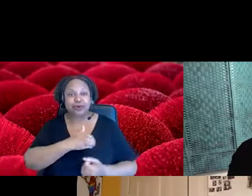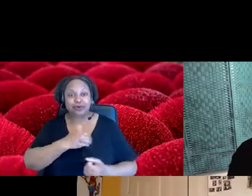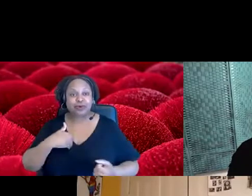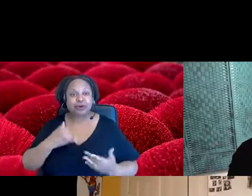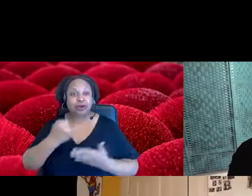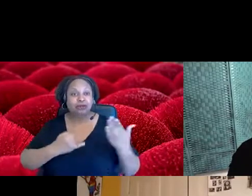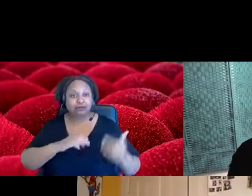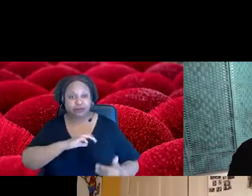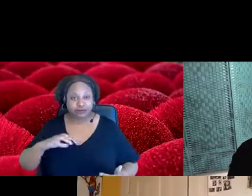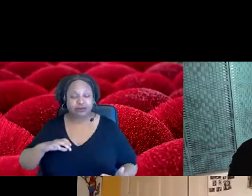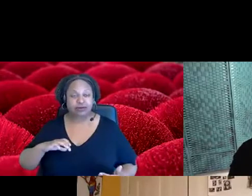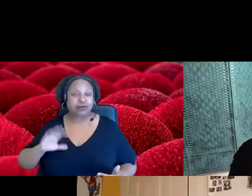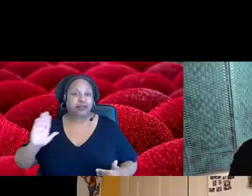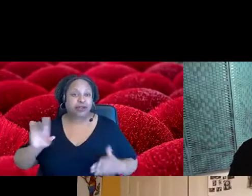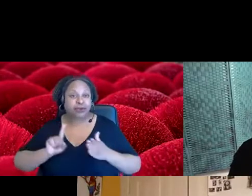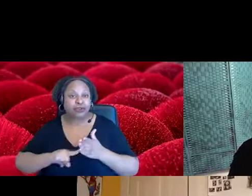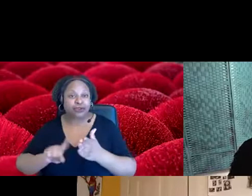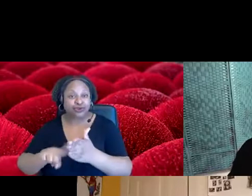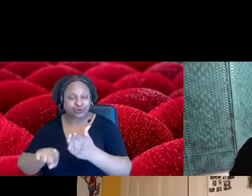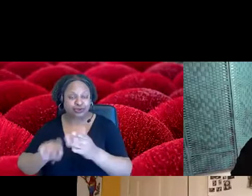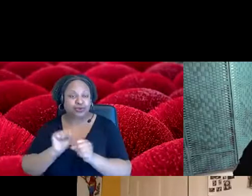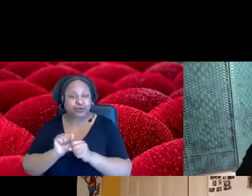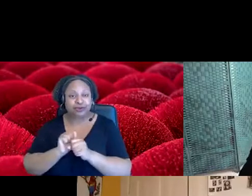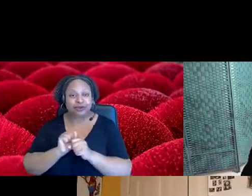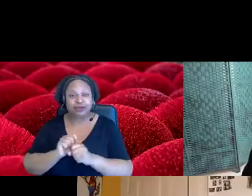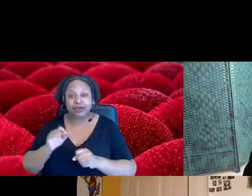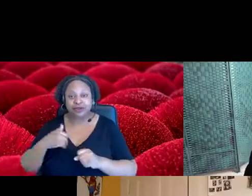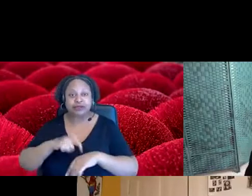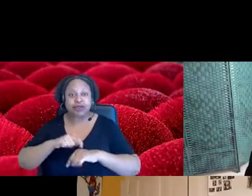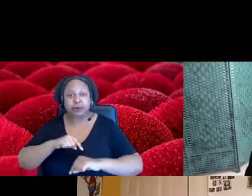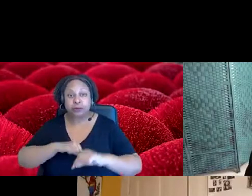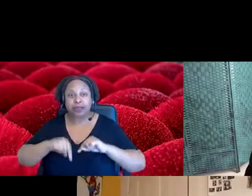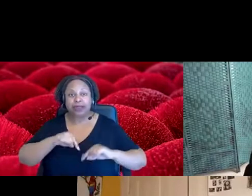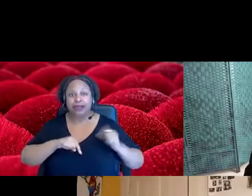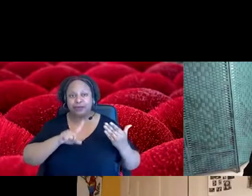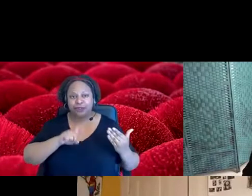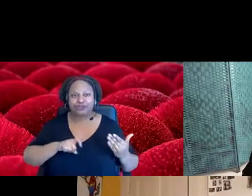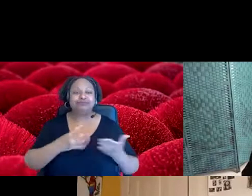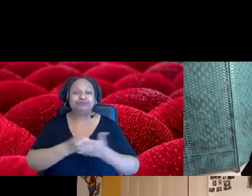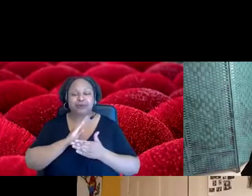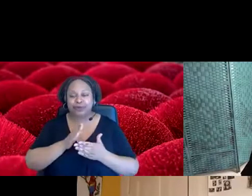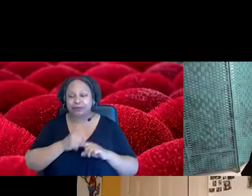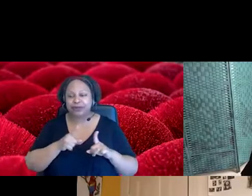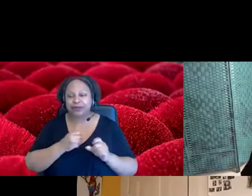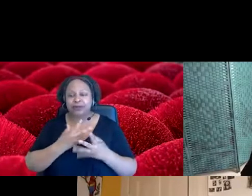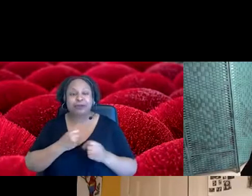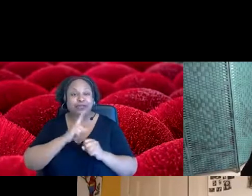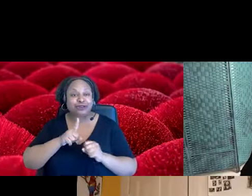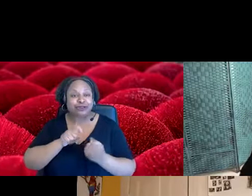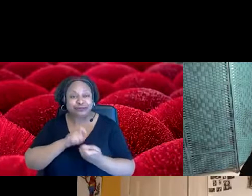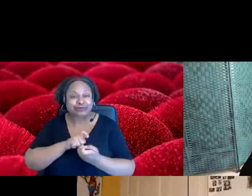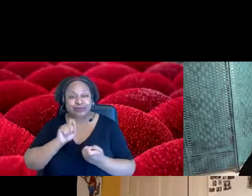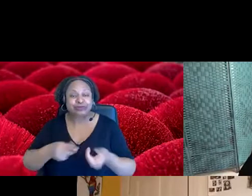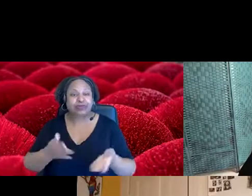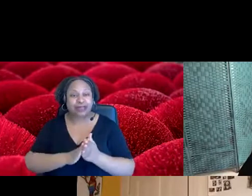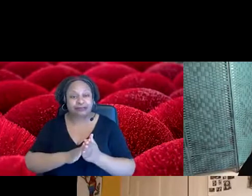part of their research work. If we have time to go back to the other questions, I'll do that. But I want to make sure this question comes in, and that is,